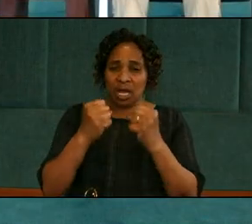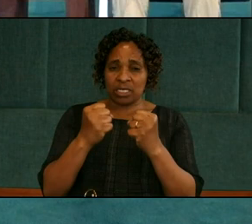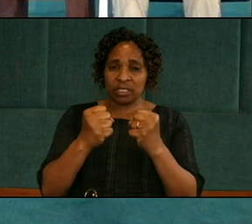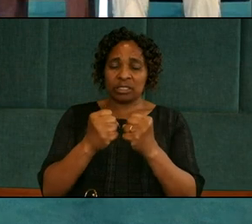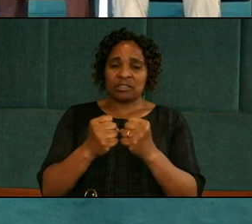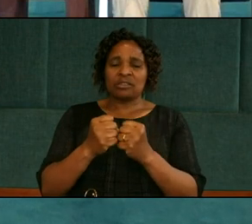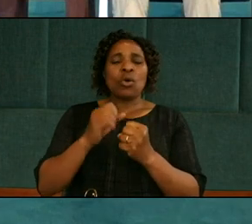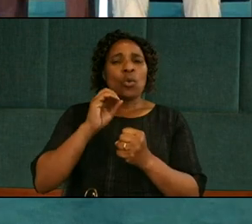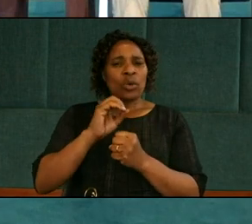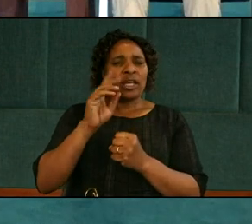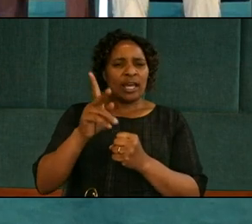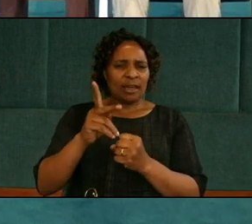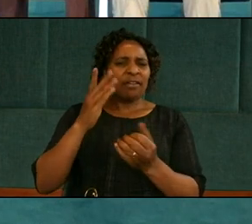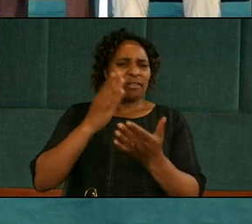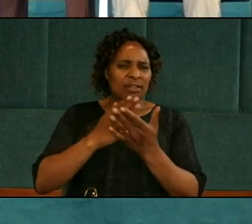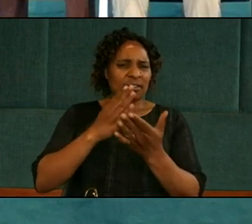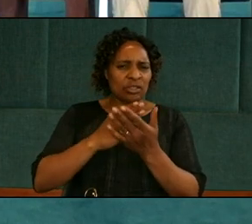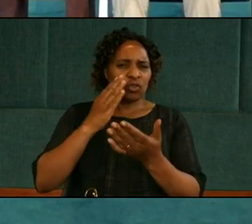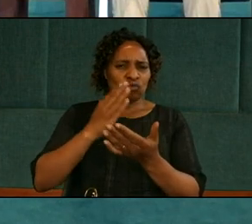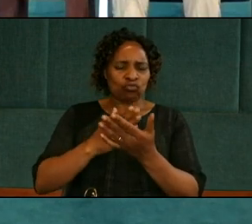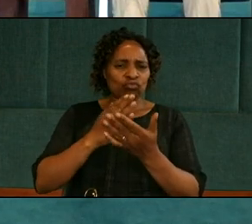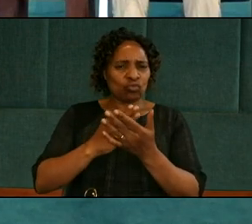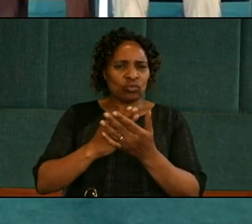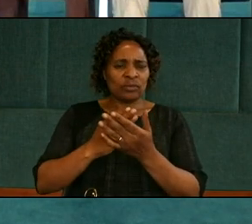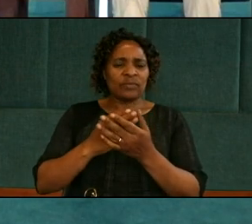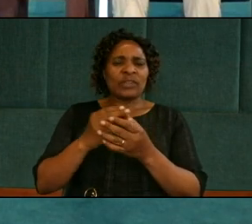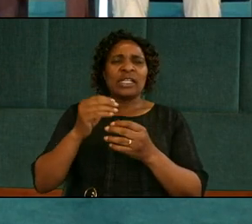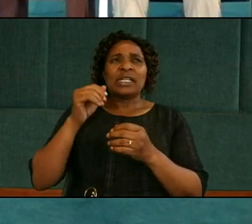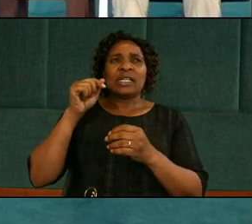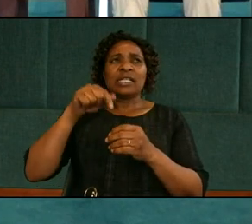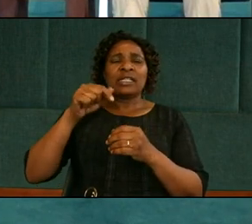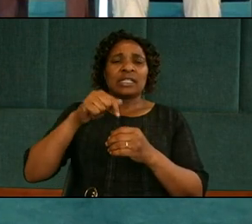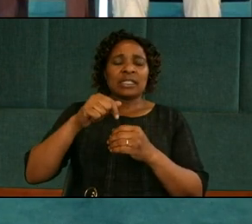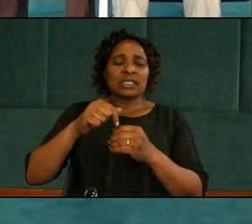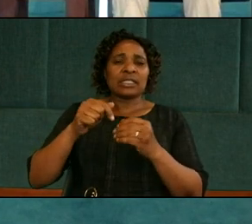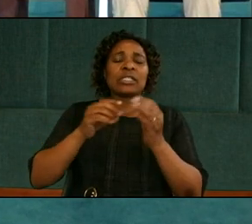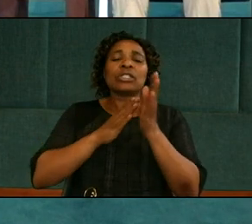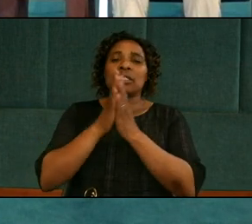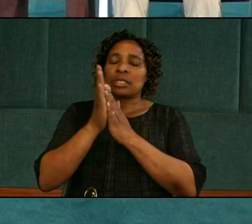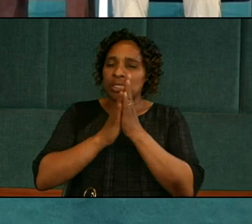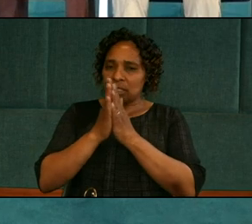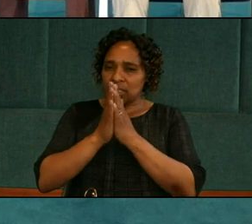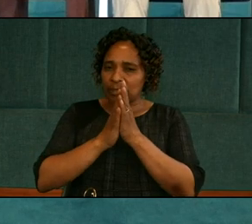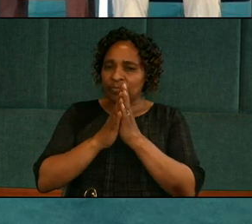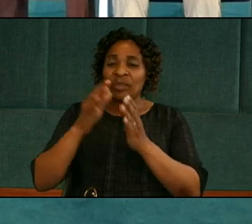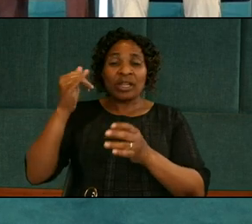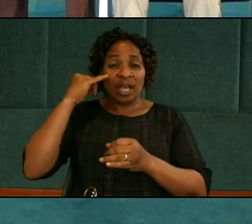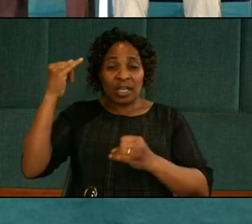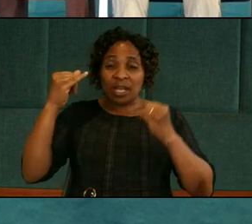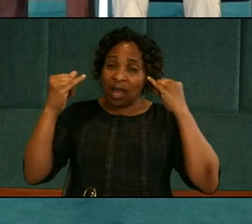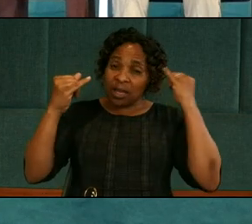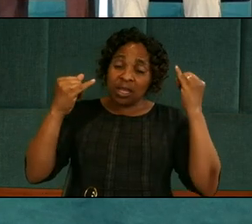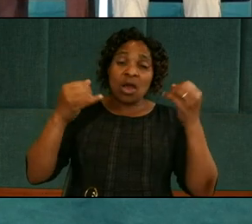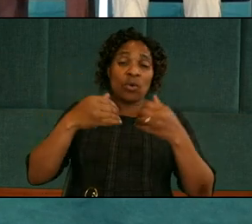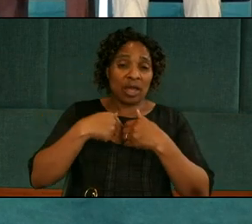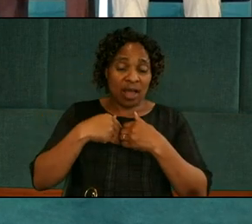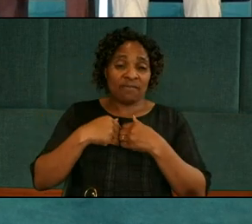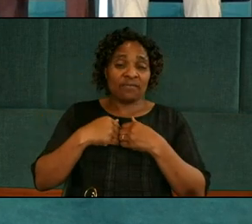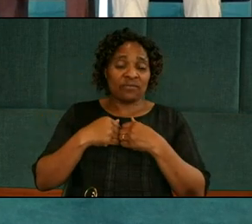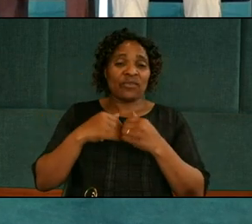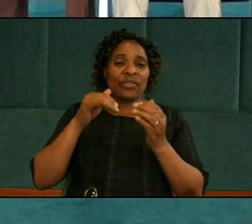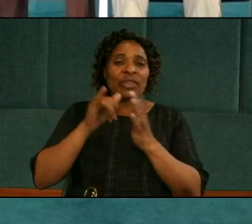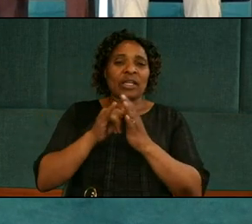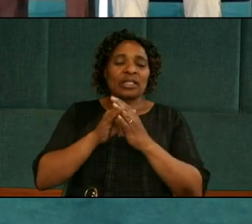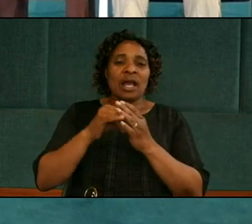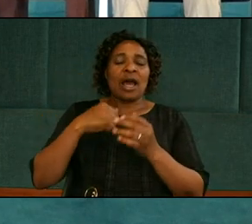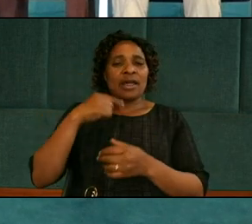Yeah, that's very insightful, Marie, actually. And it's just interesting, you know, the ideas that we have that, and